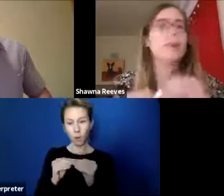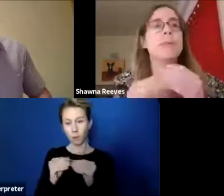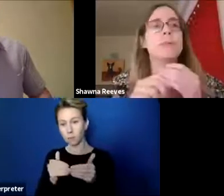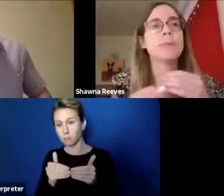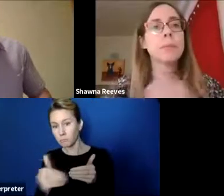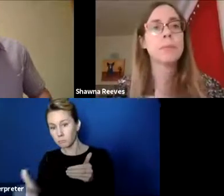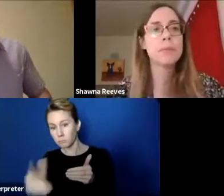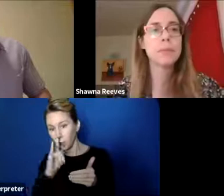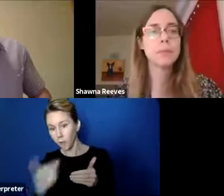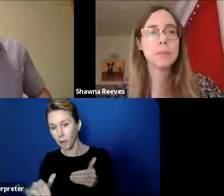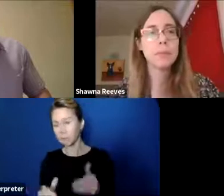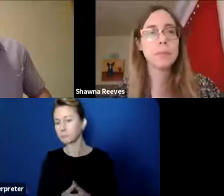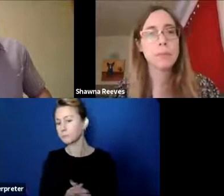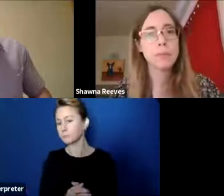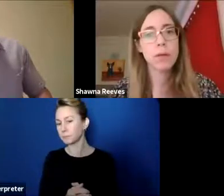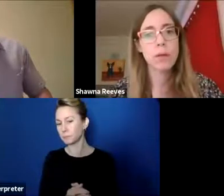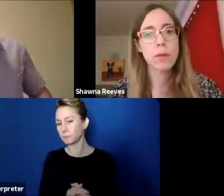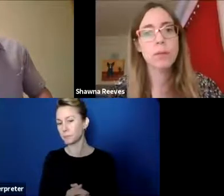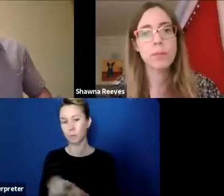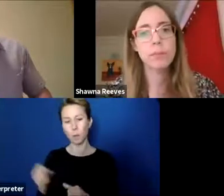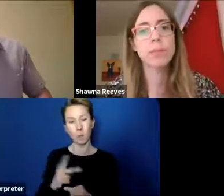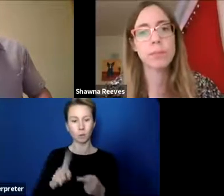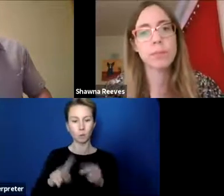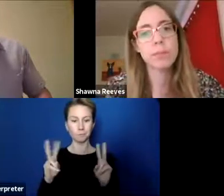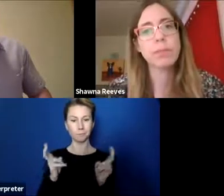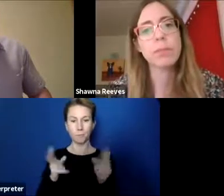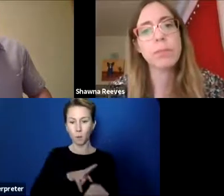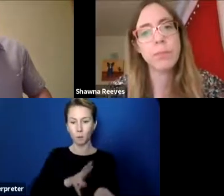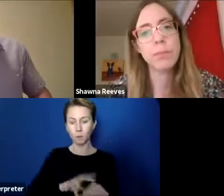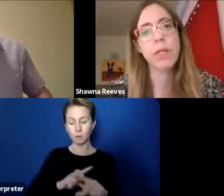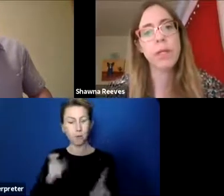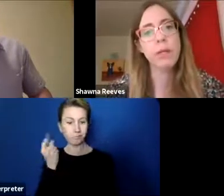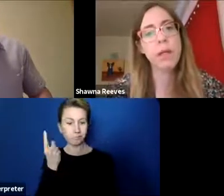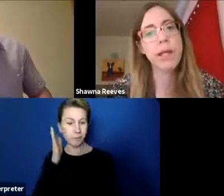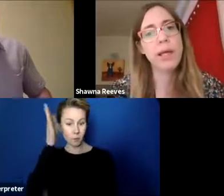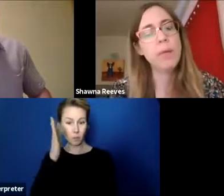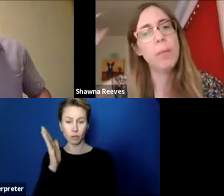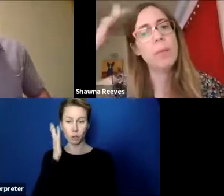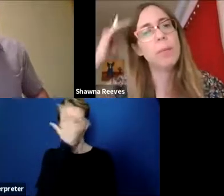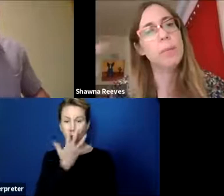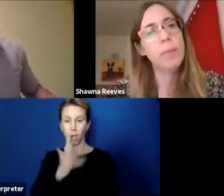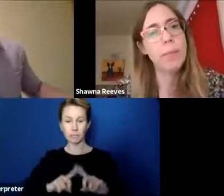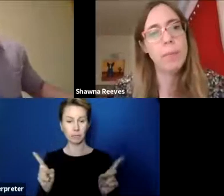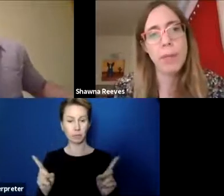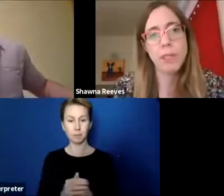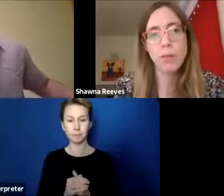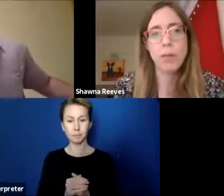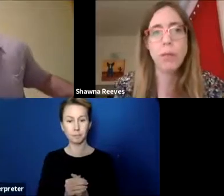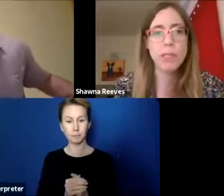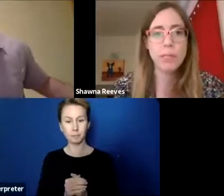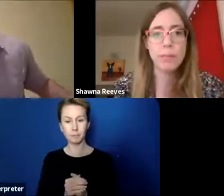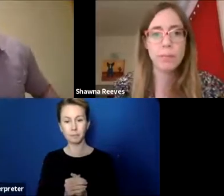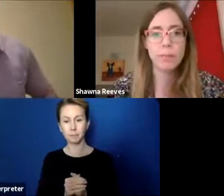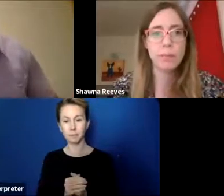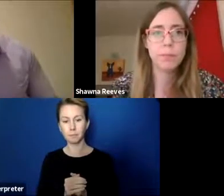with APS when we come out of this blanket and no contact. And we're trying to set up resources for some kind